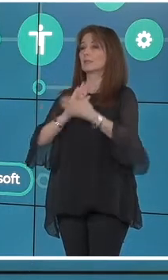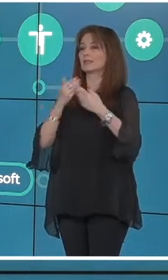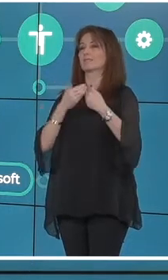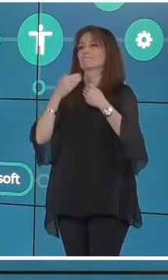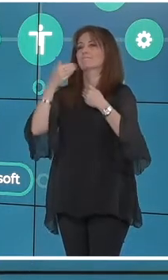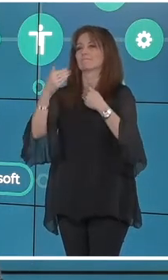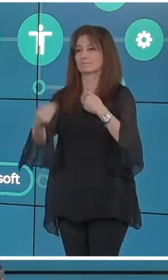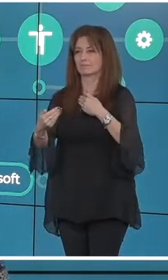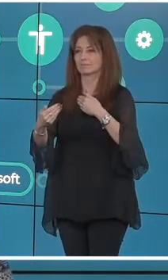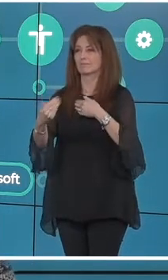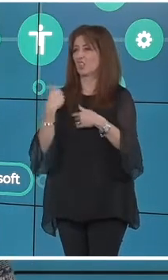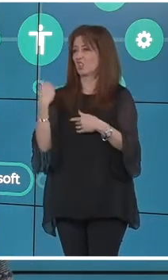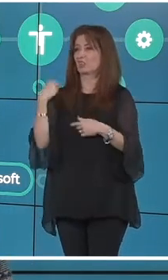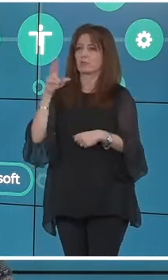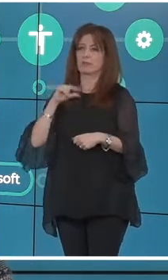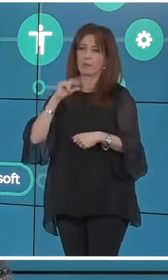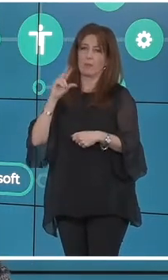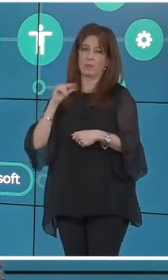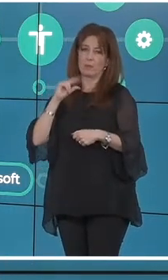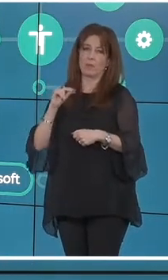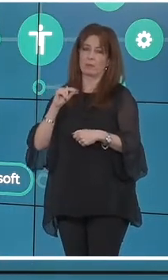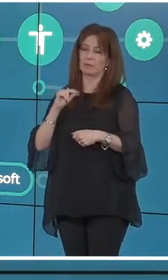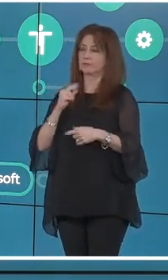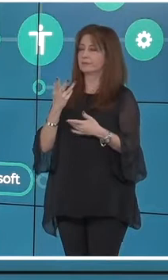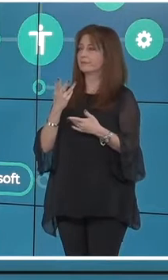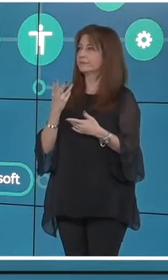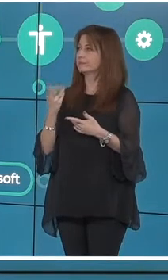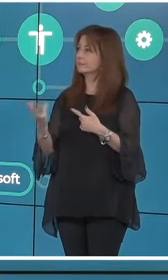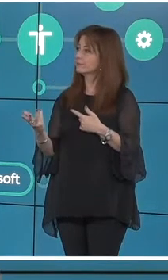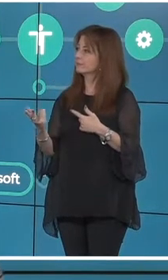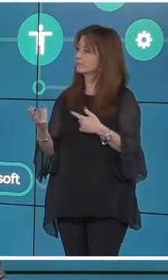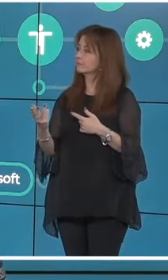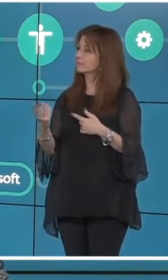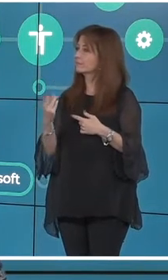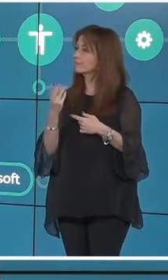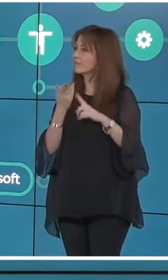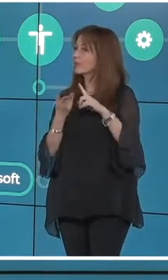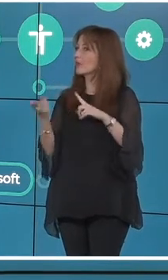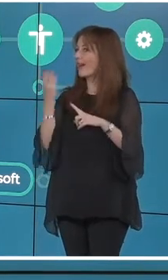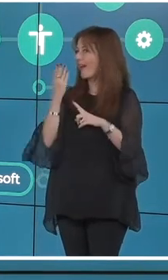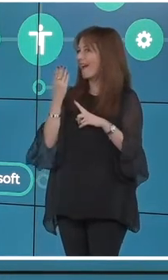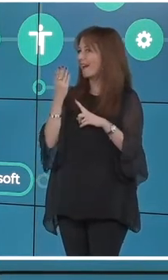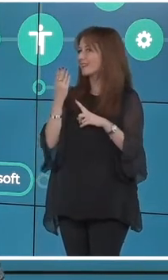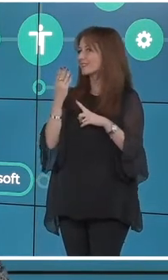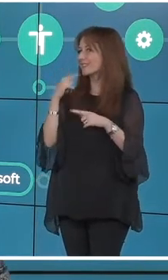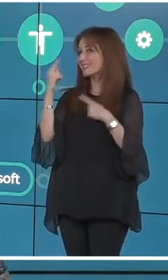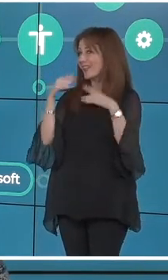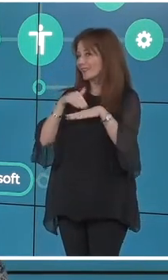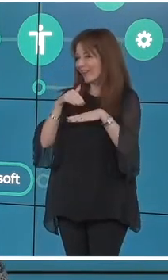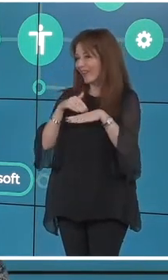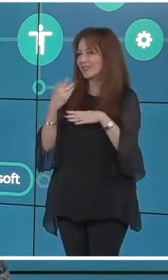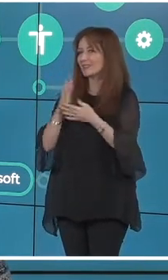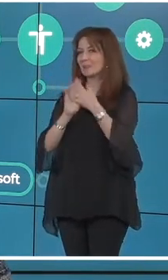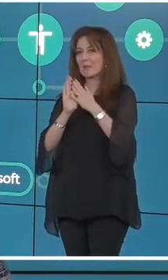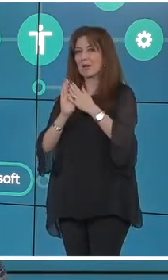further, instead of someone just verbalizing everything, use things like sound effects, so if someone's running along the beach,